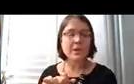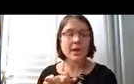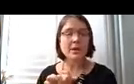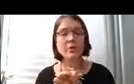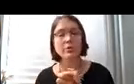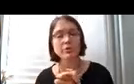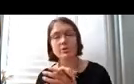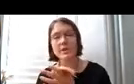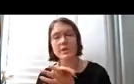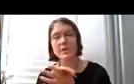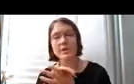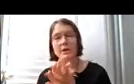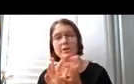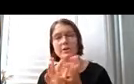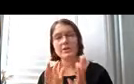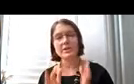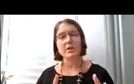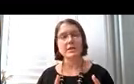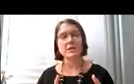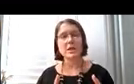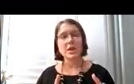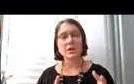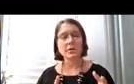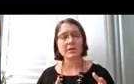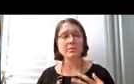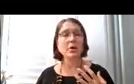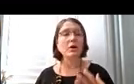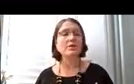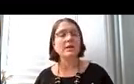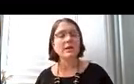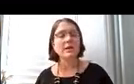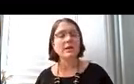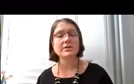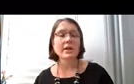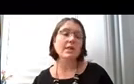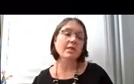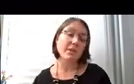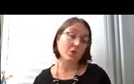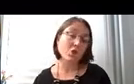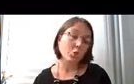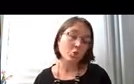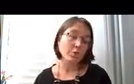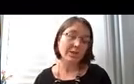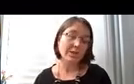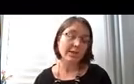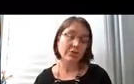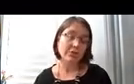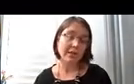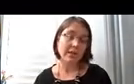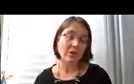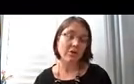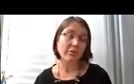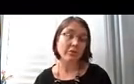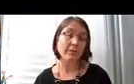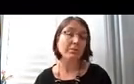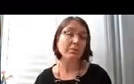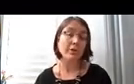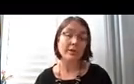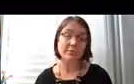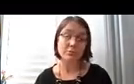COVID-19. And we also now at this part of our lesson are going to put ourselves in the shoes, literally,